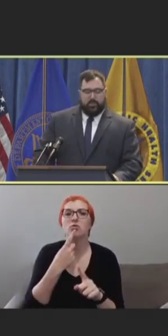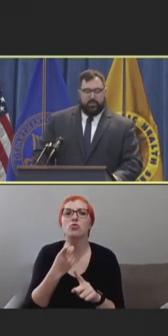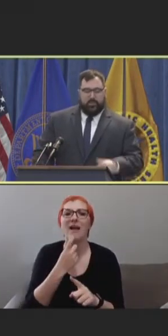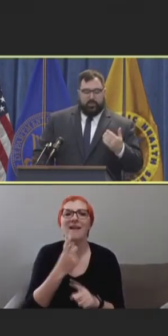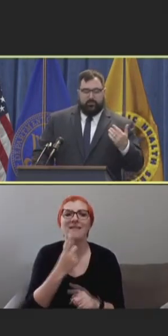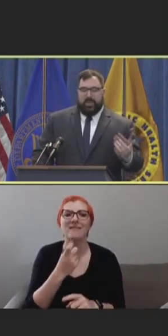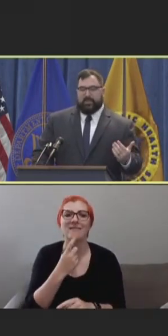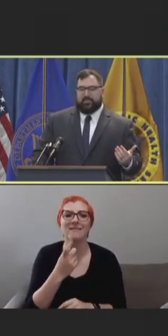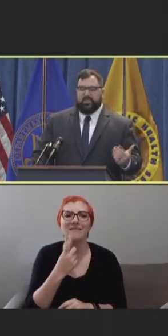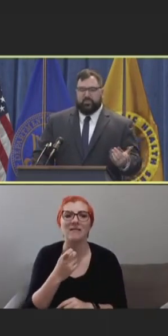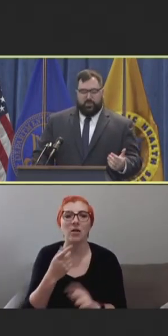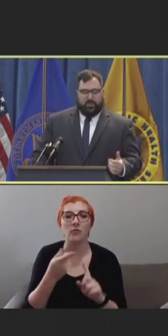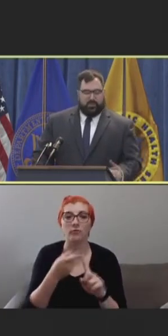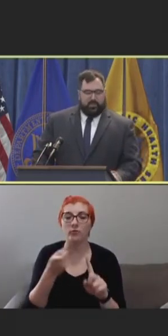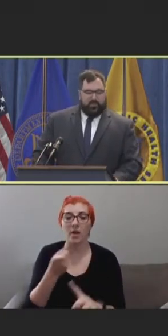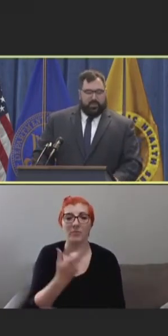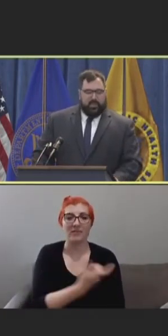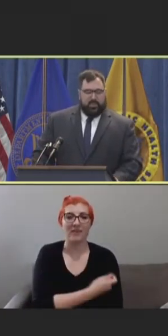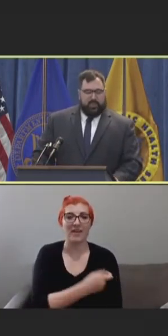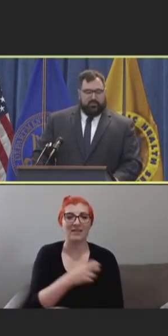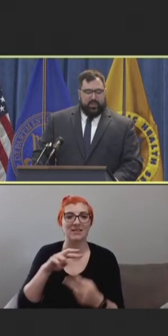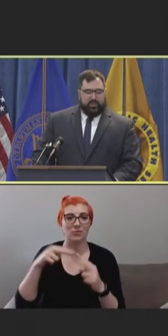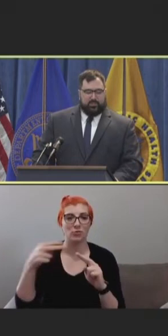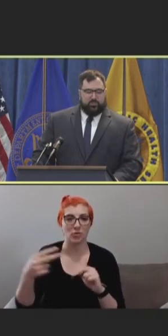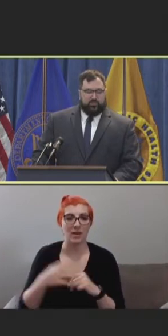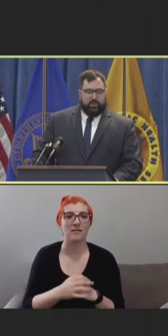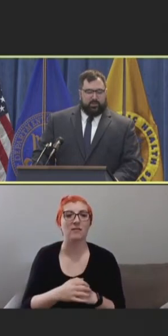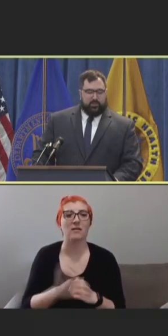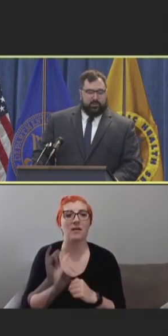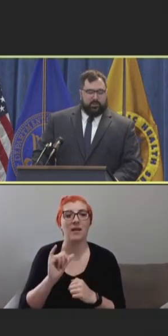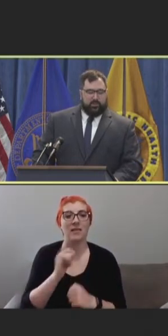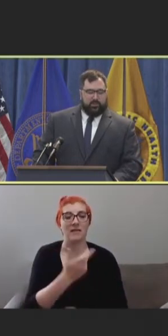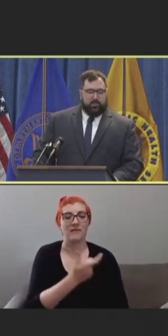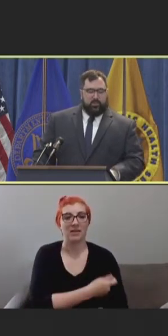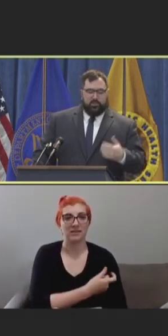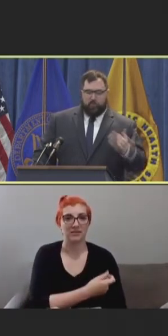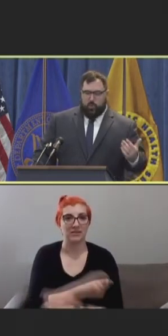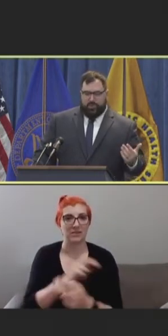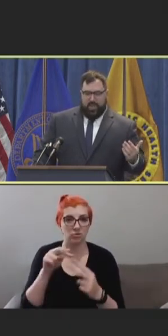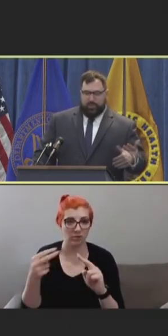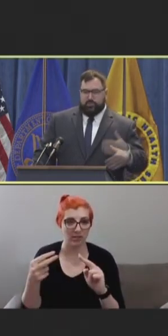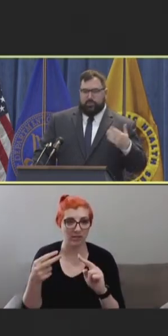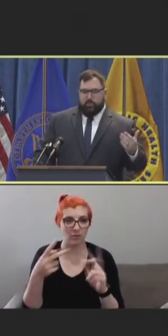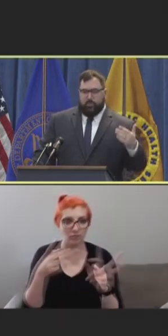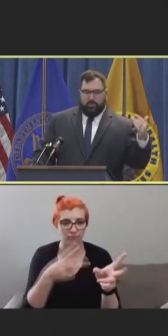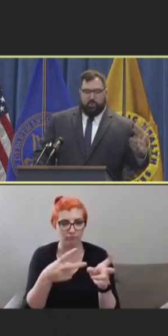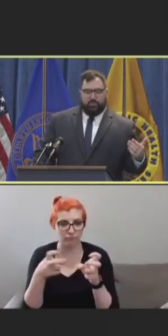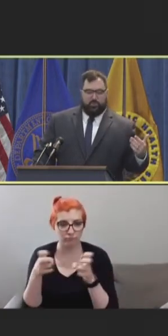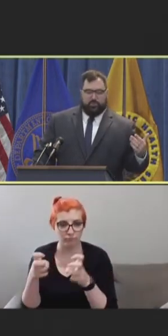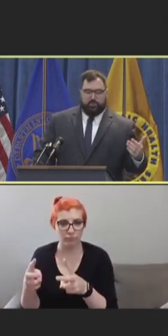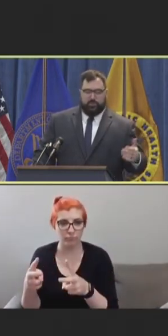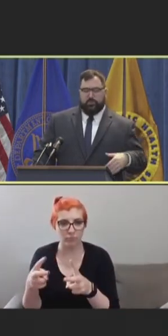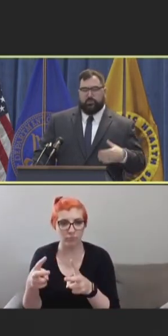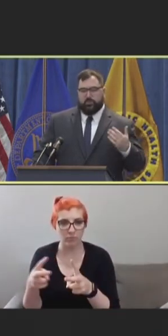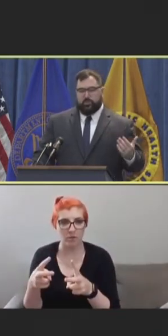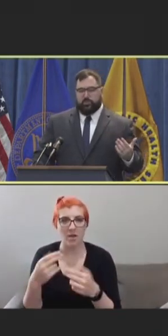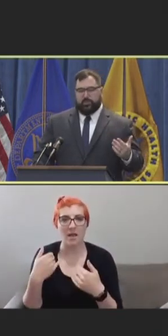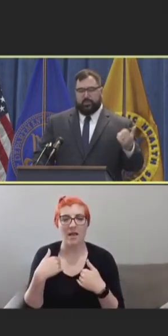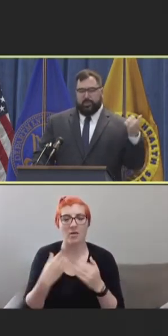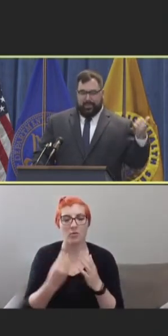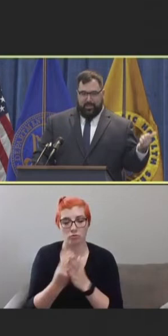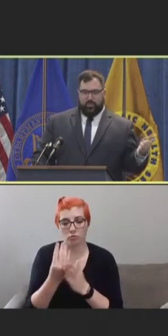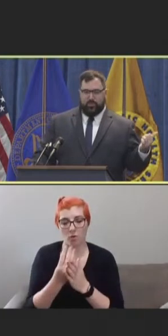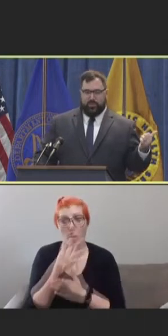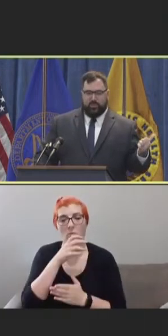the vaccine strain. And that vaccine strain was cold adapted to grow at cold temperatures, which resulted